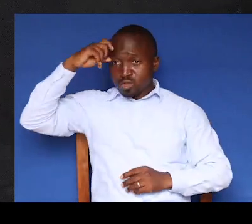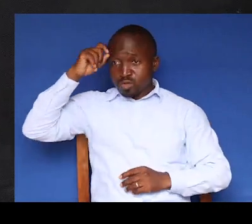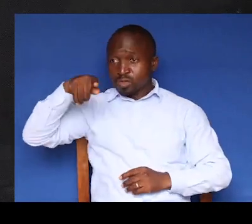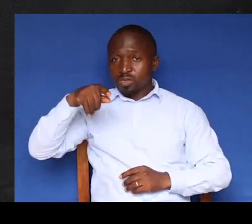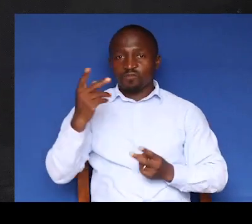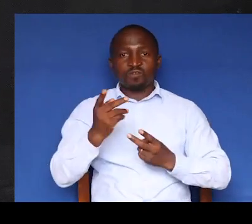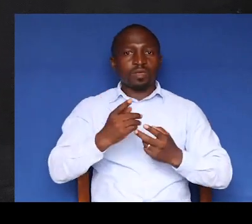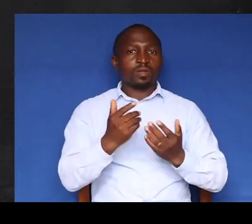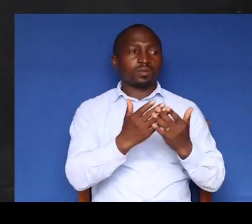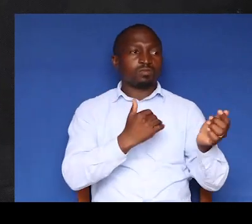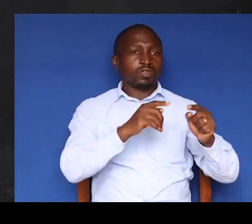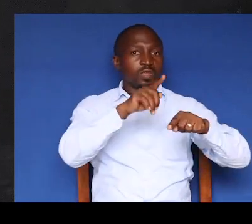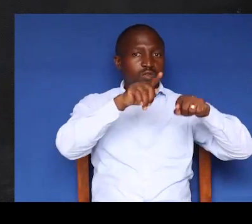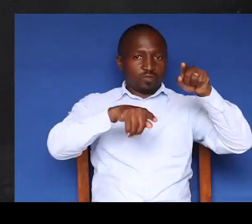variation.